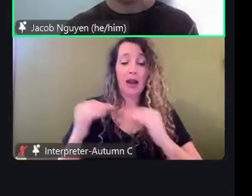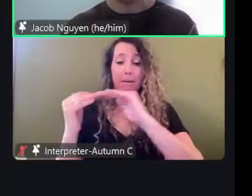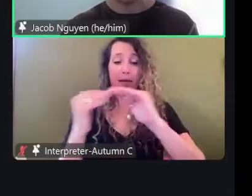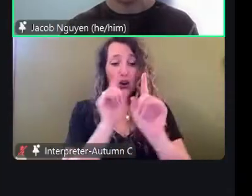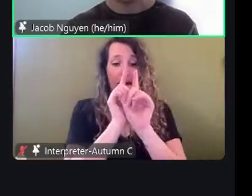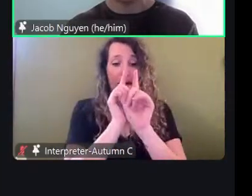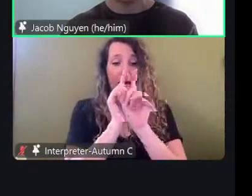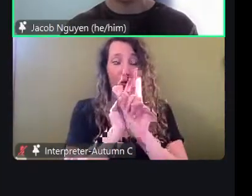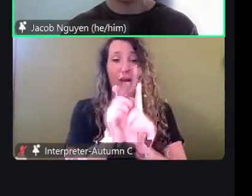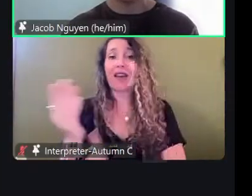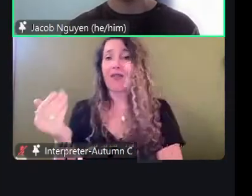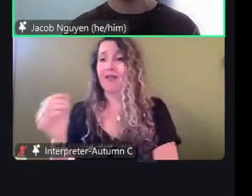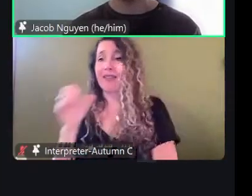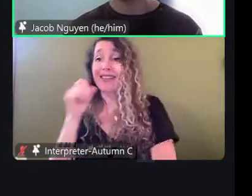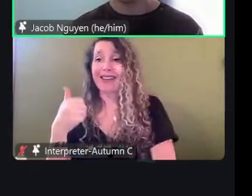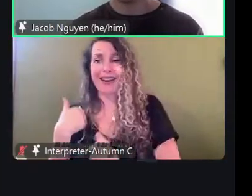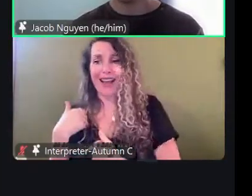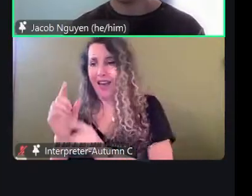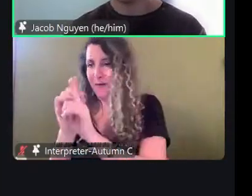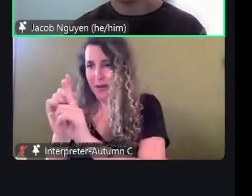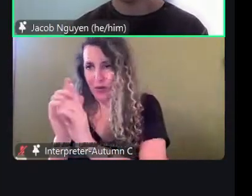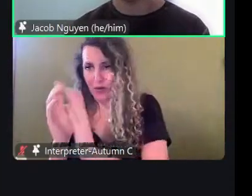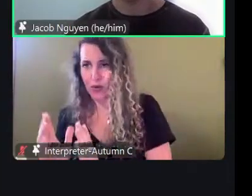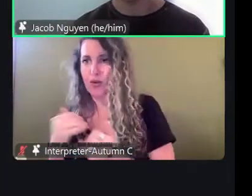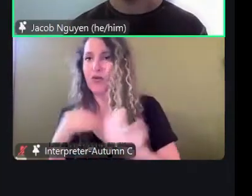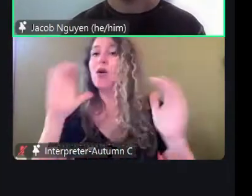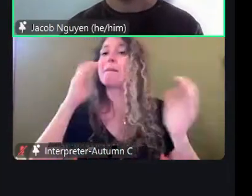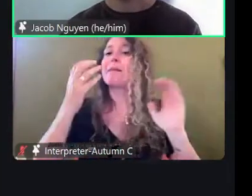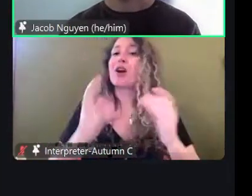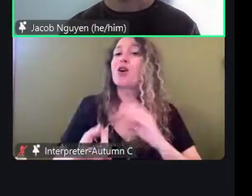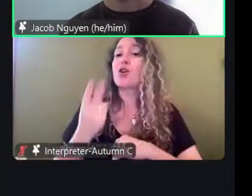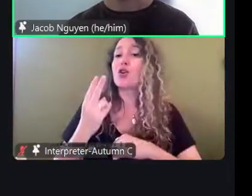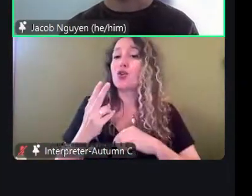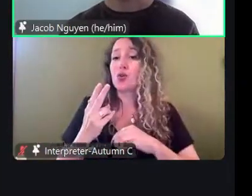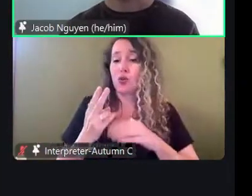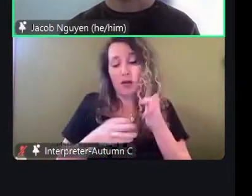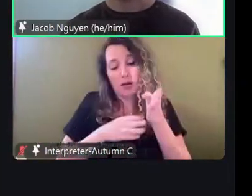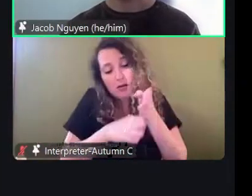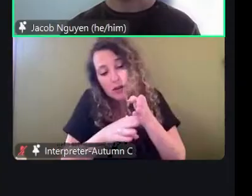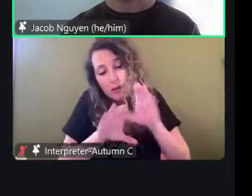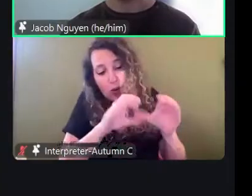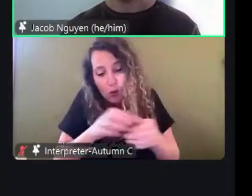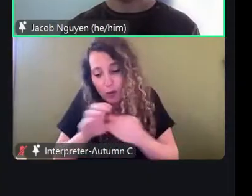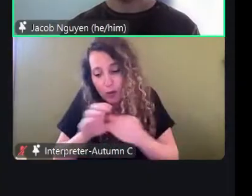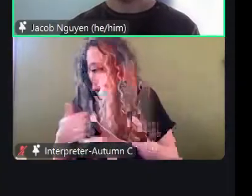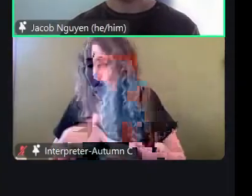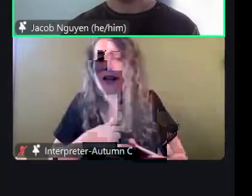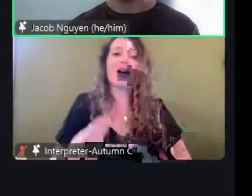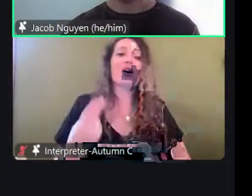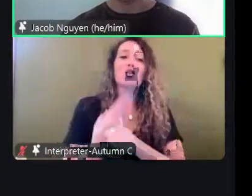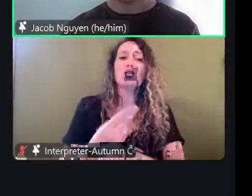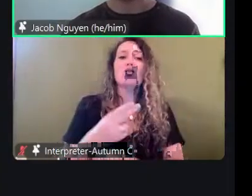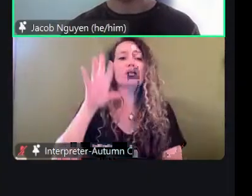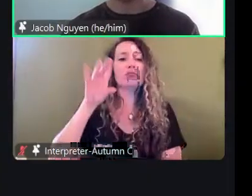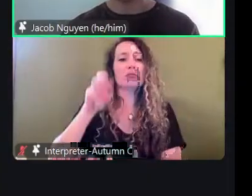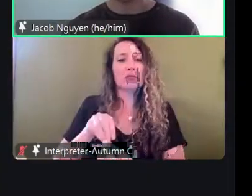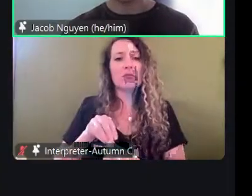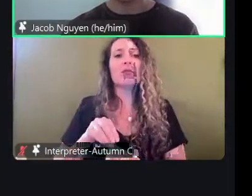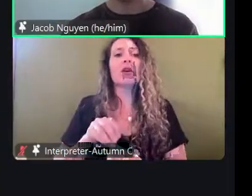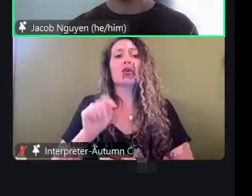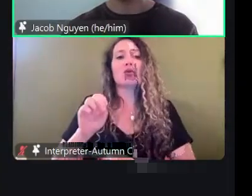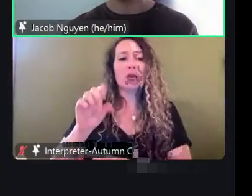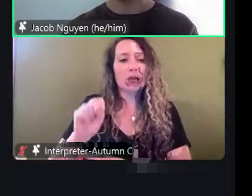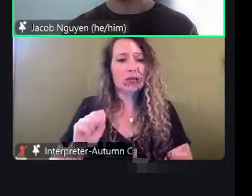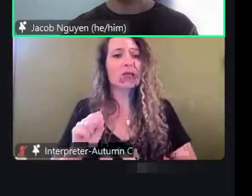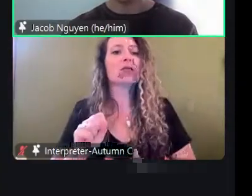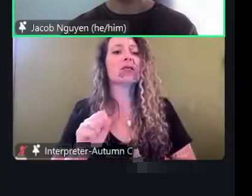15 students that did not have peer mentors, so we could compare those 2 subgroups. And we used quantitative tools, these 3 forms: a psychological